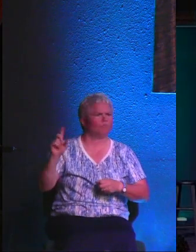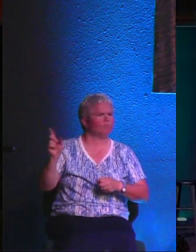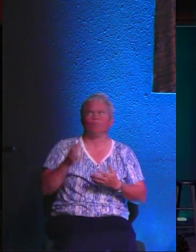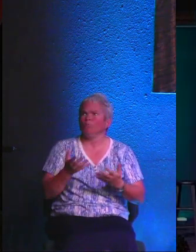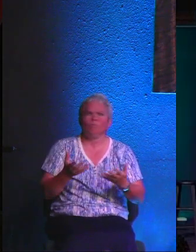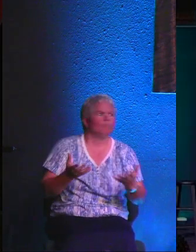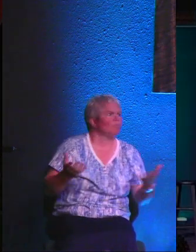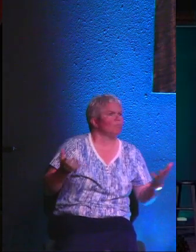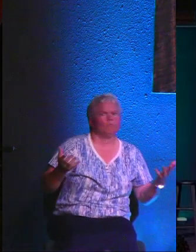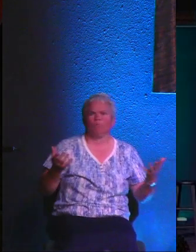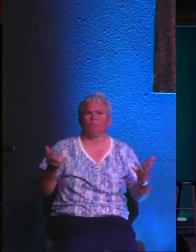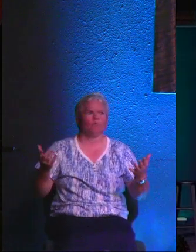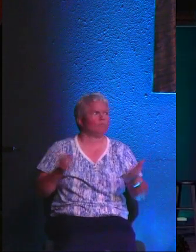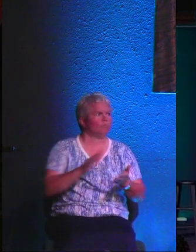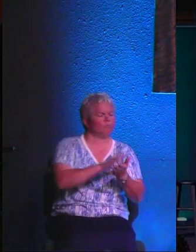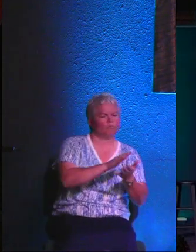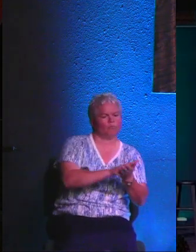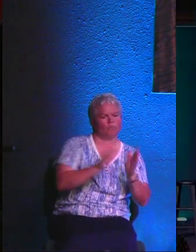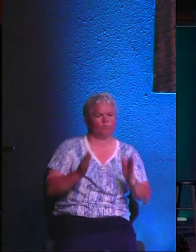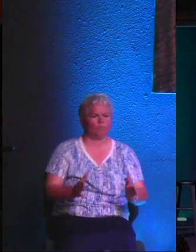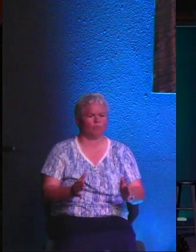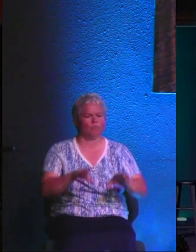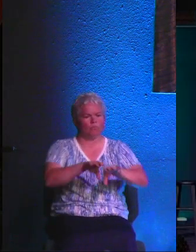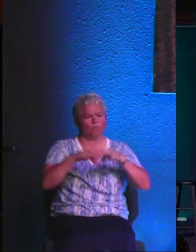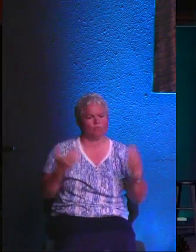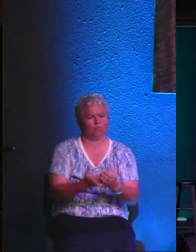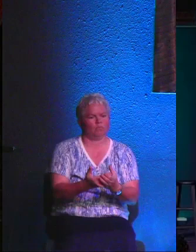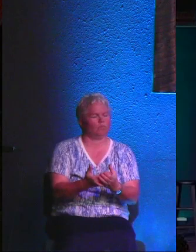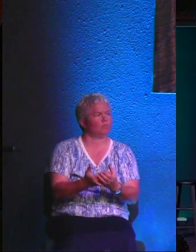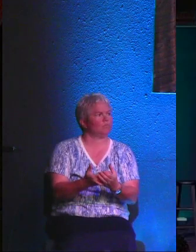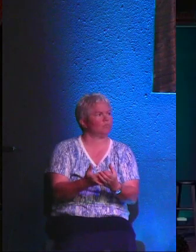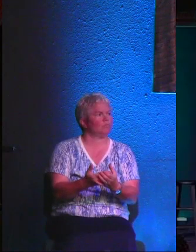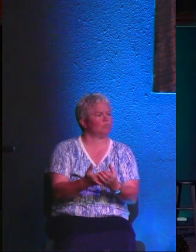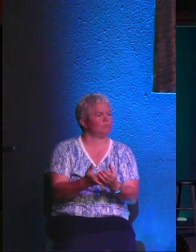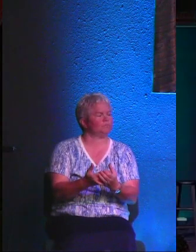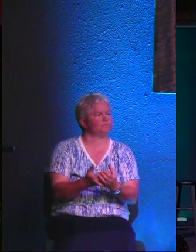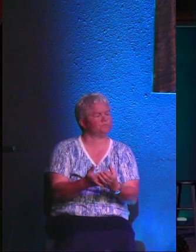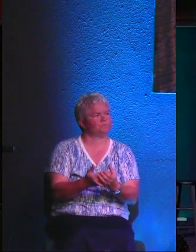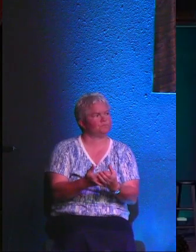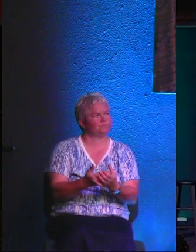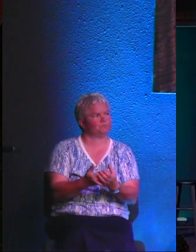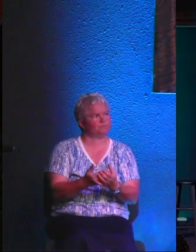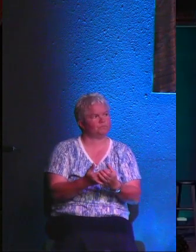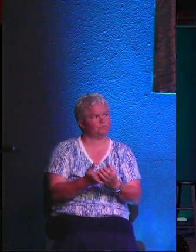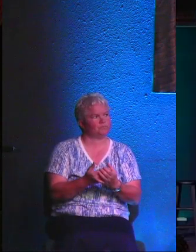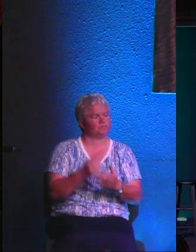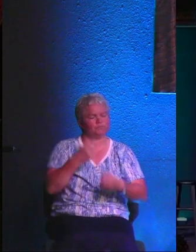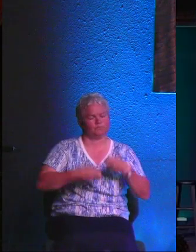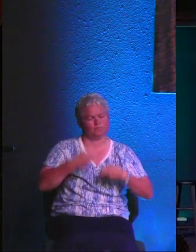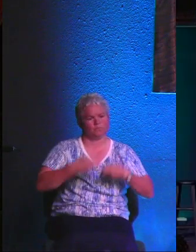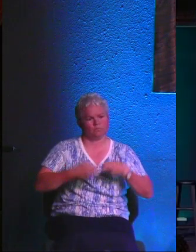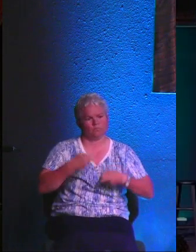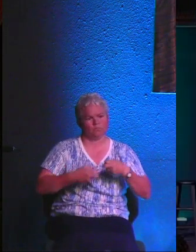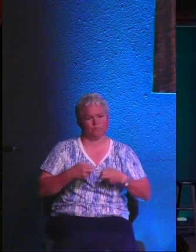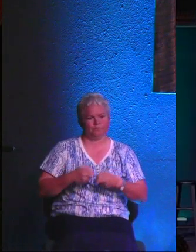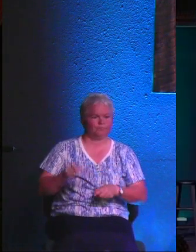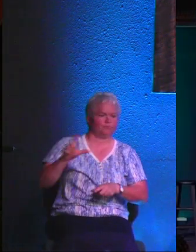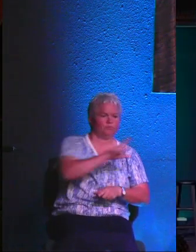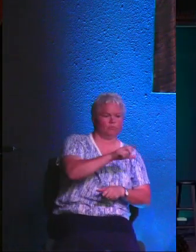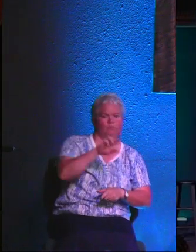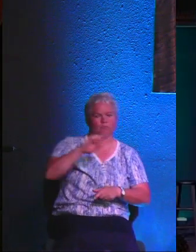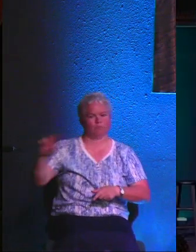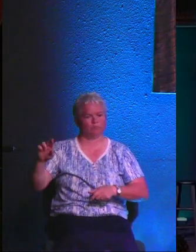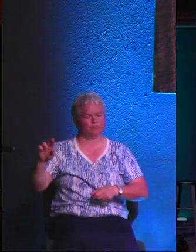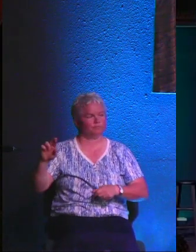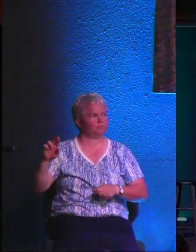everybody at? Where are all of our students? Where are all of the campuses? Some weren't even there. I-90 was getting shut down. There was just chaos abounding left and